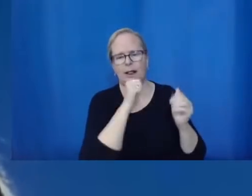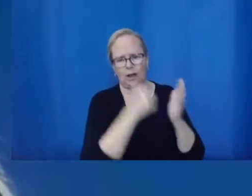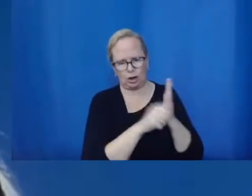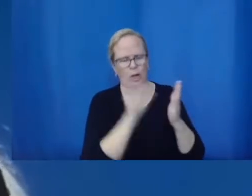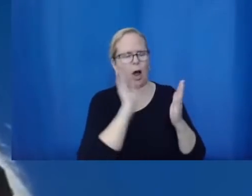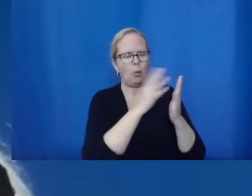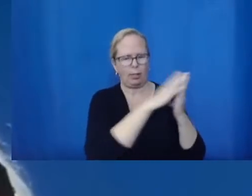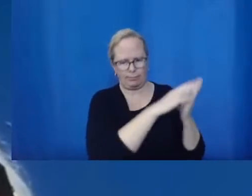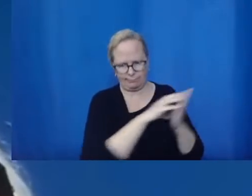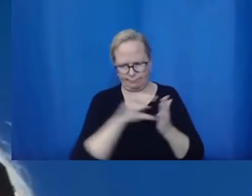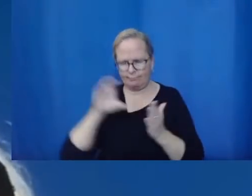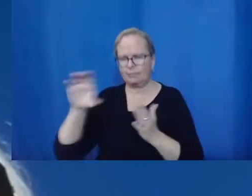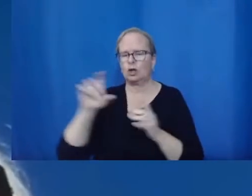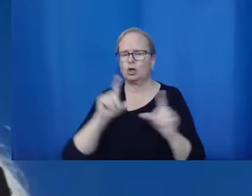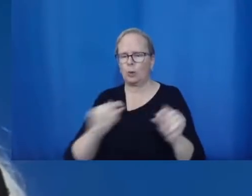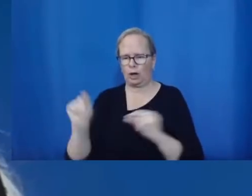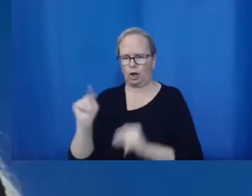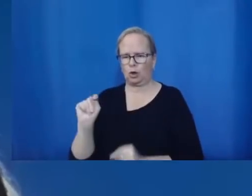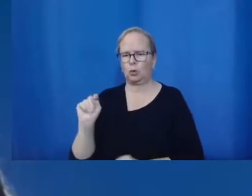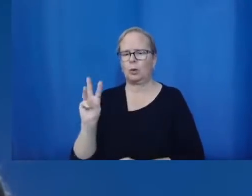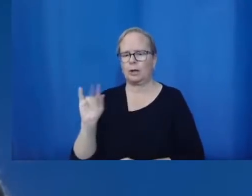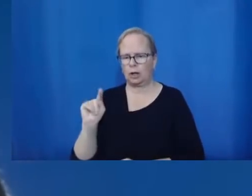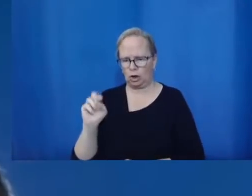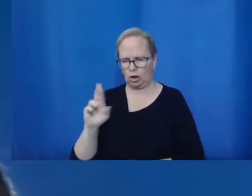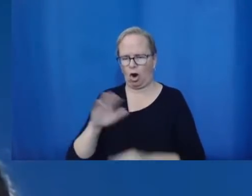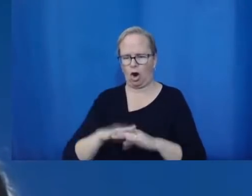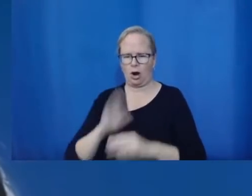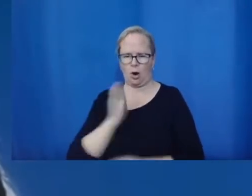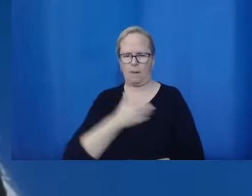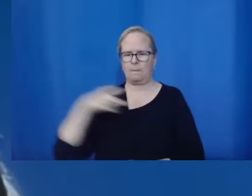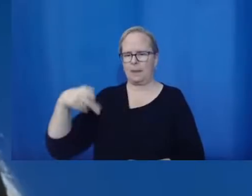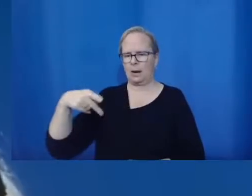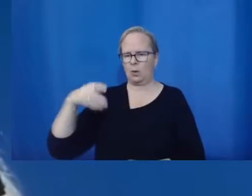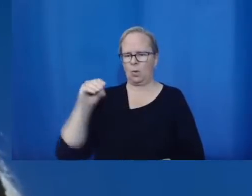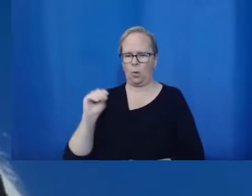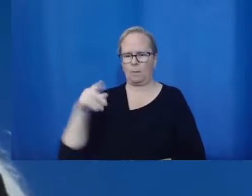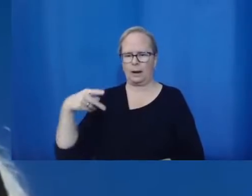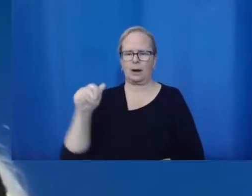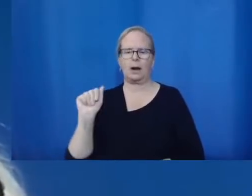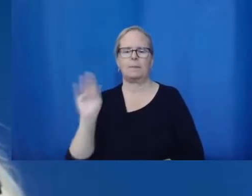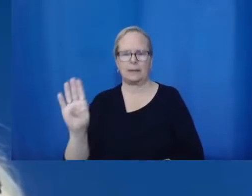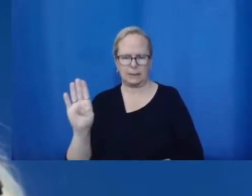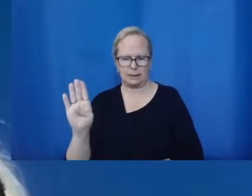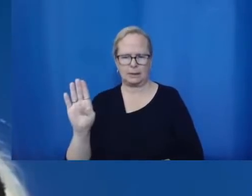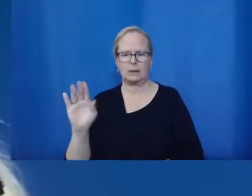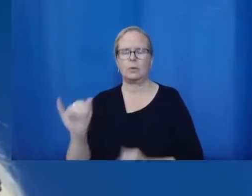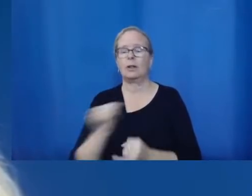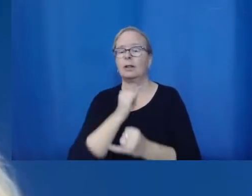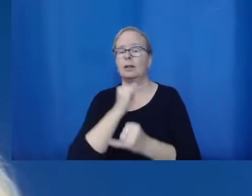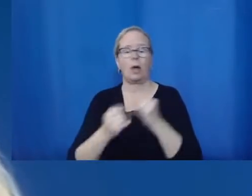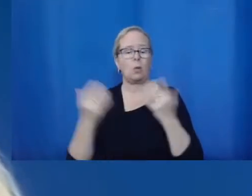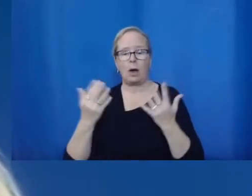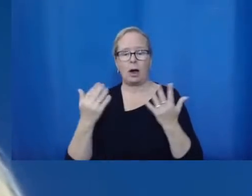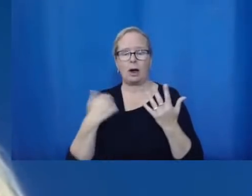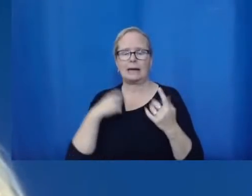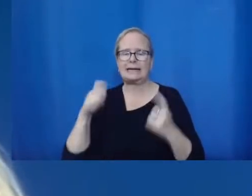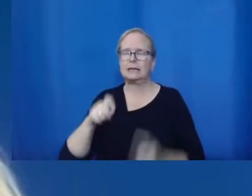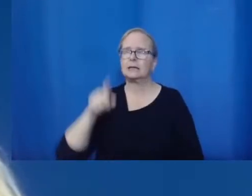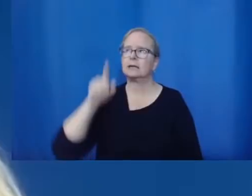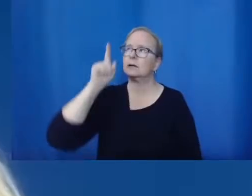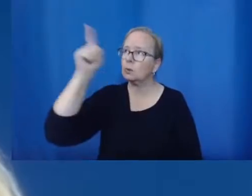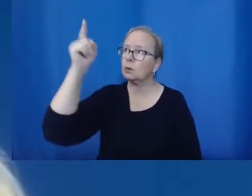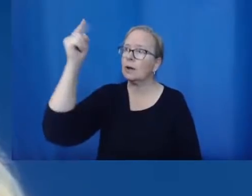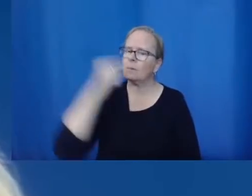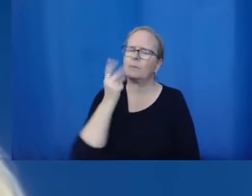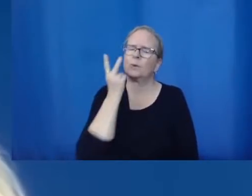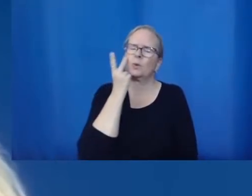as well as puts it up on our website. But it ends with, "We need you to see, to hear, to understand